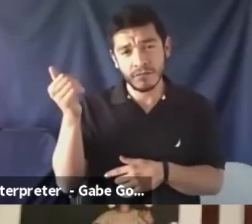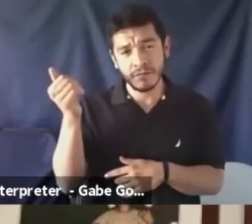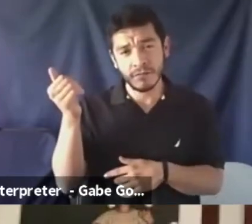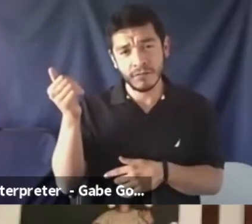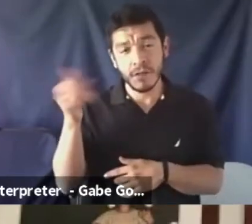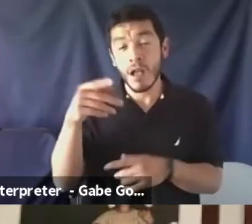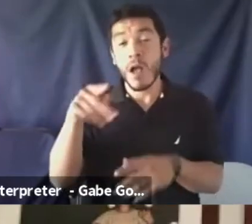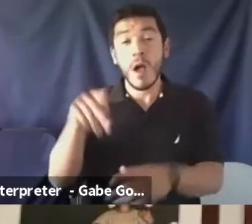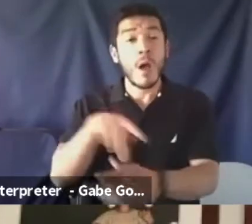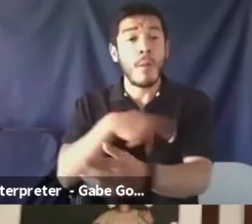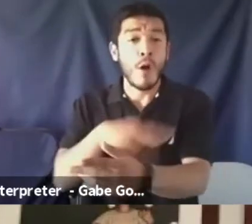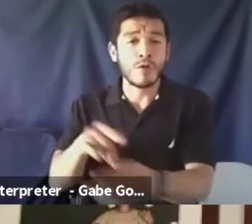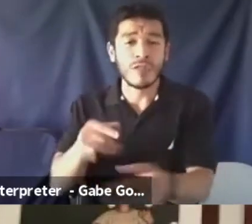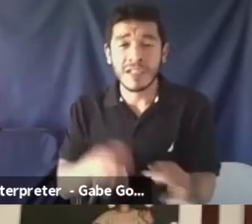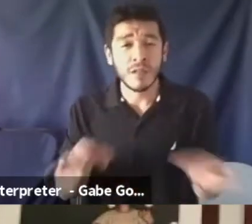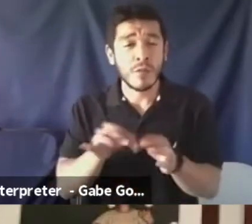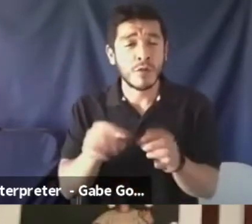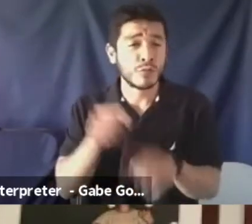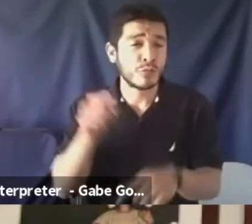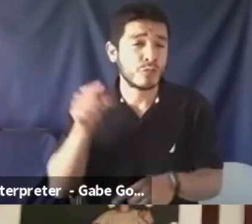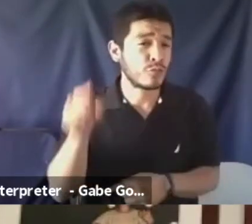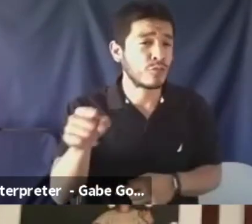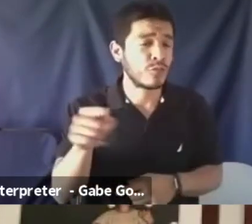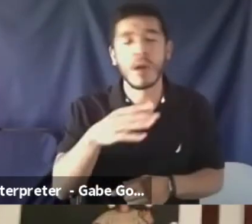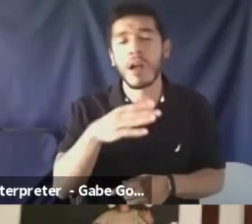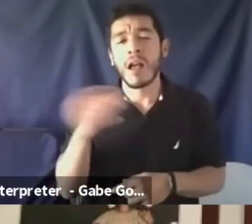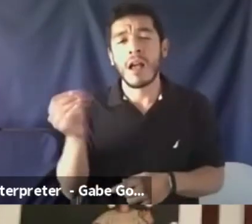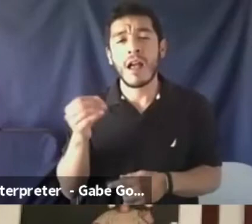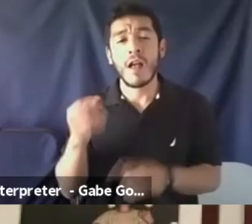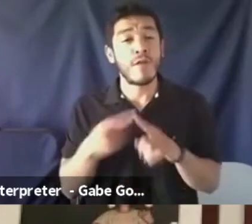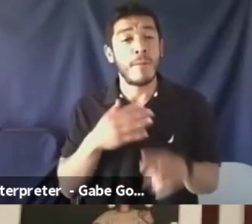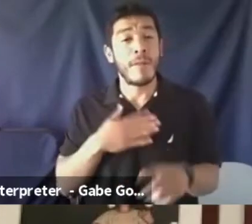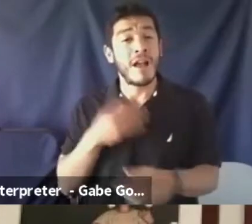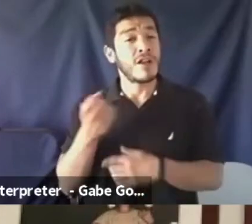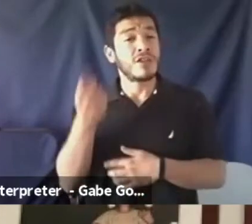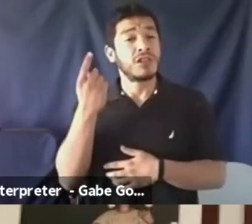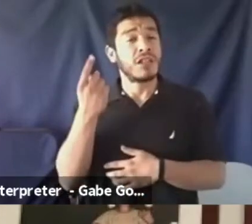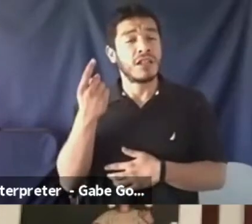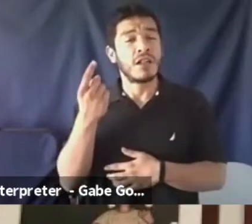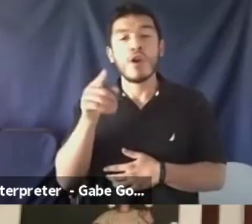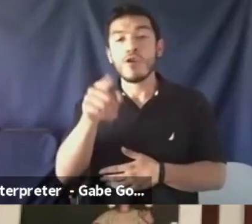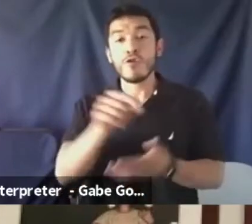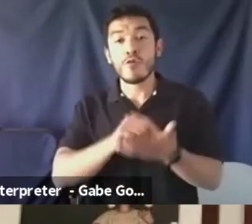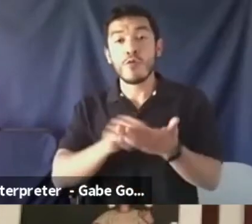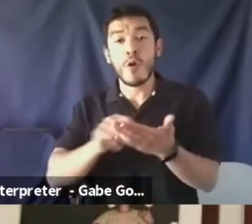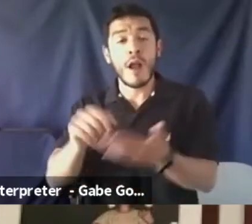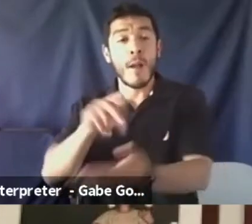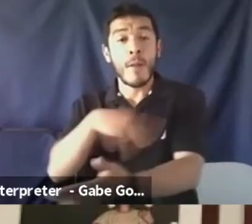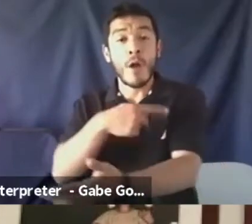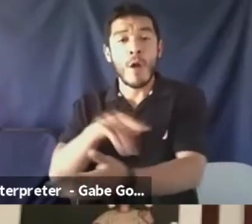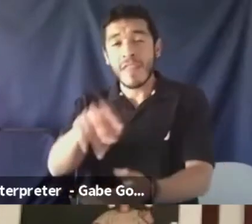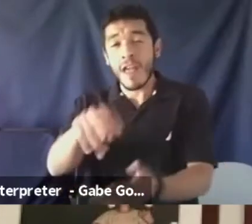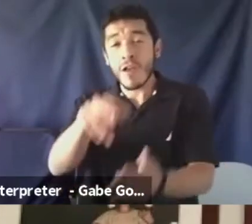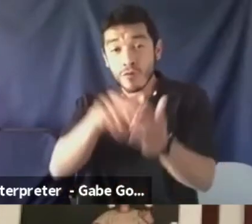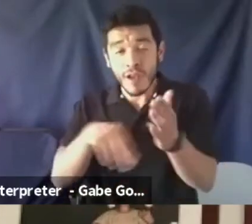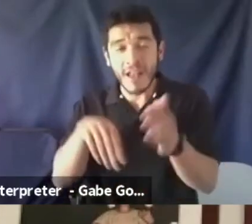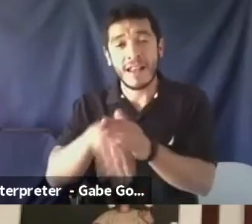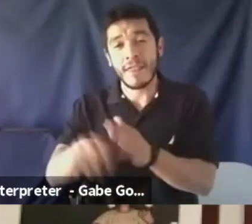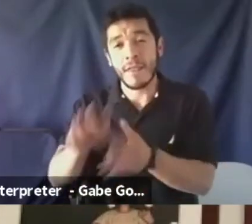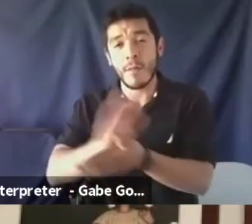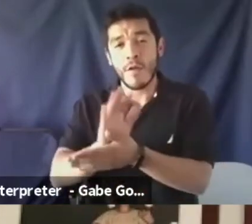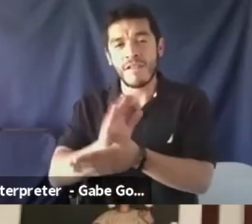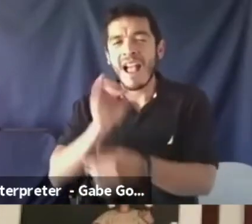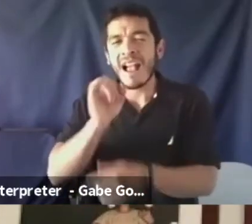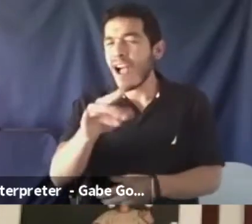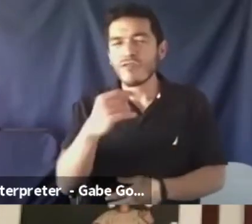poetry is important to you. And from my understanding, you wrote a poem that you read aloud in the film. Can you